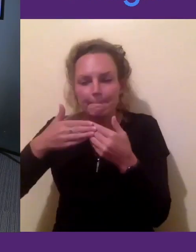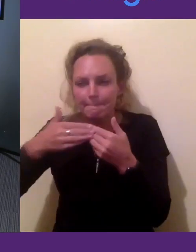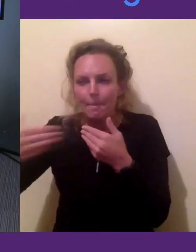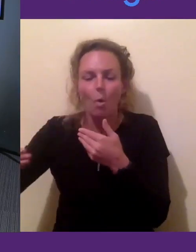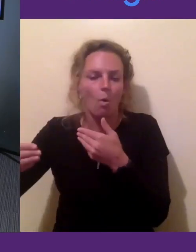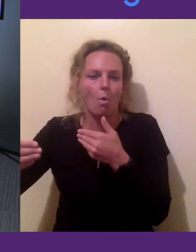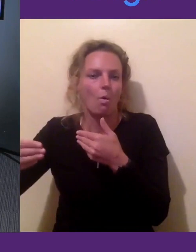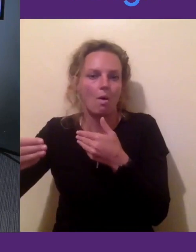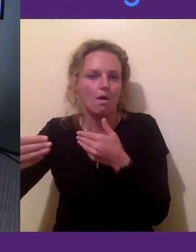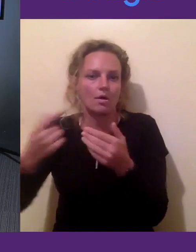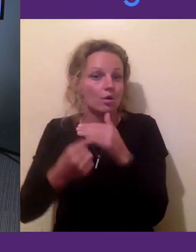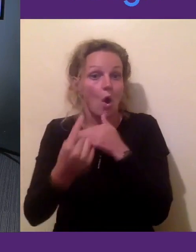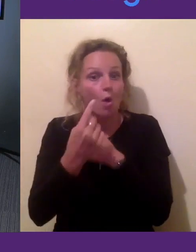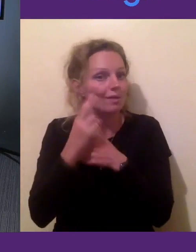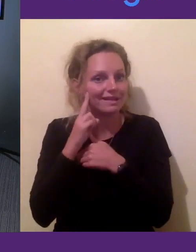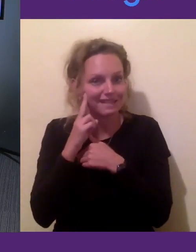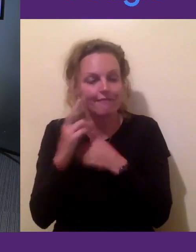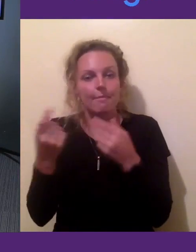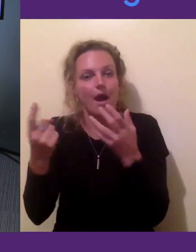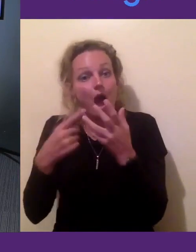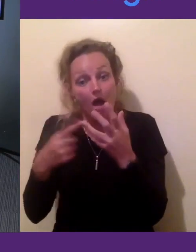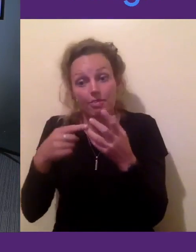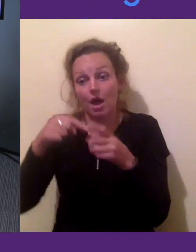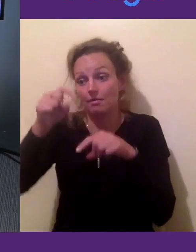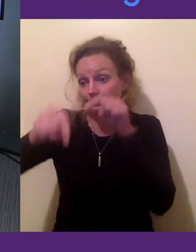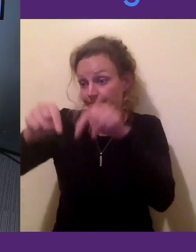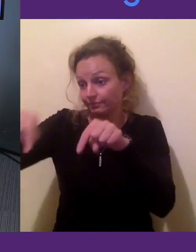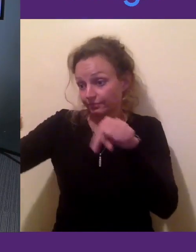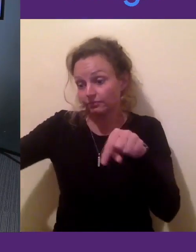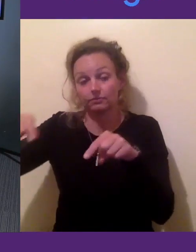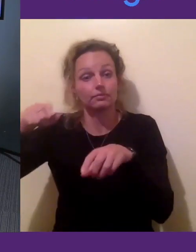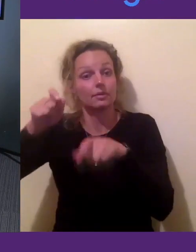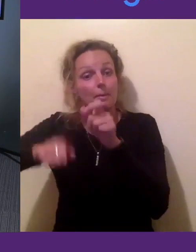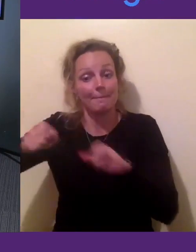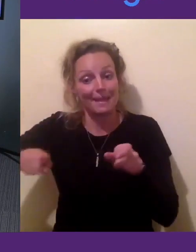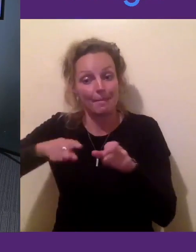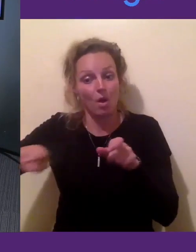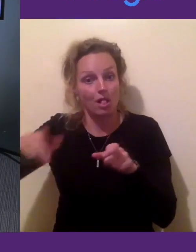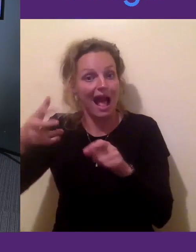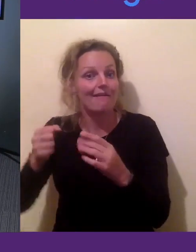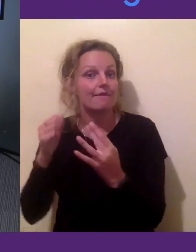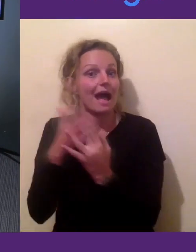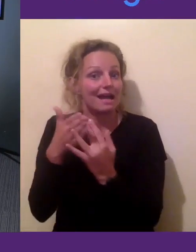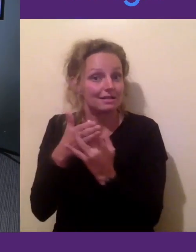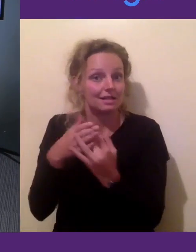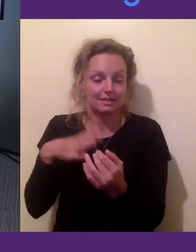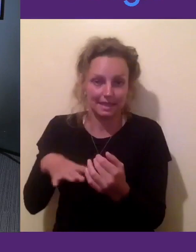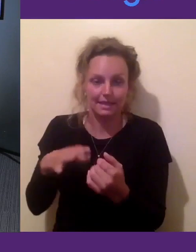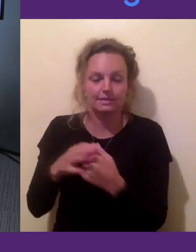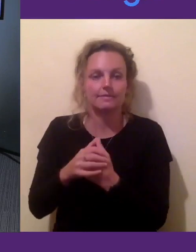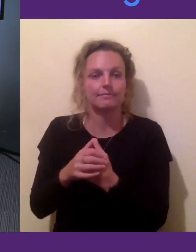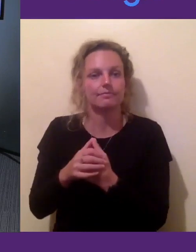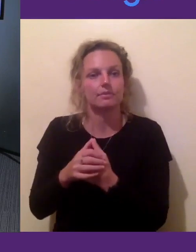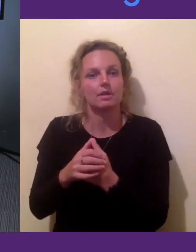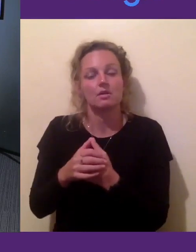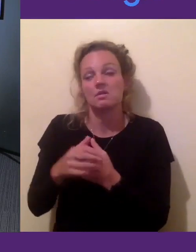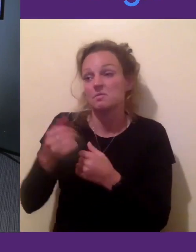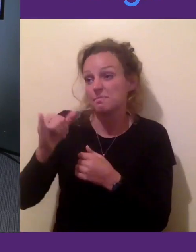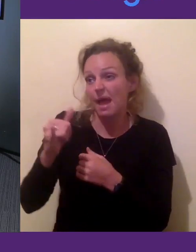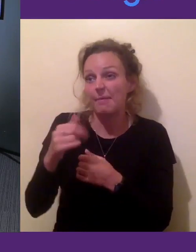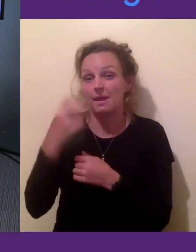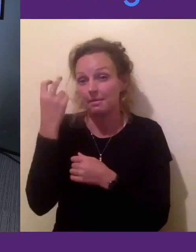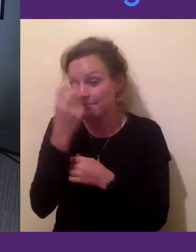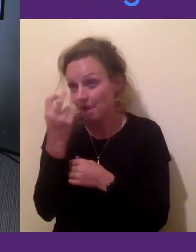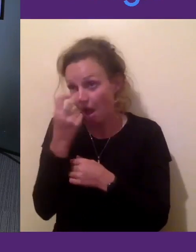from research that we've done that a lot of the people who we support don't just have hearing loss. So they may have sight loss as well, or